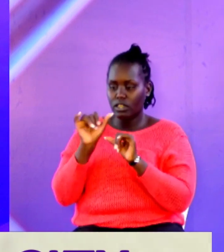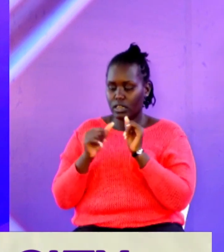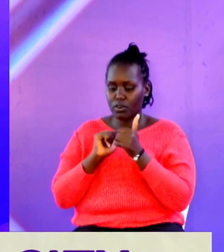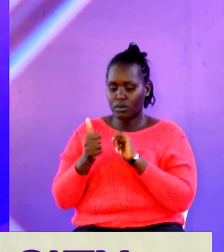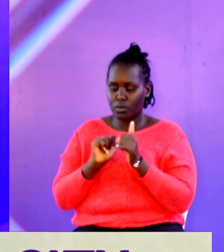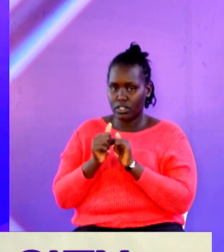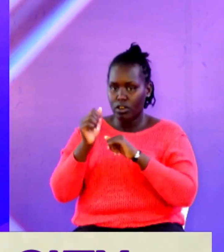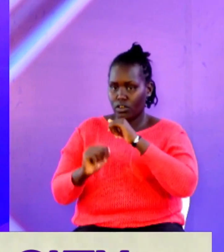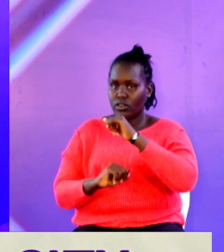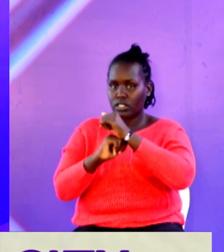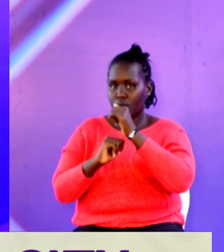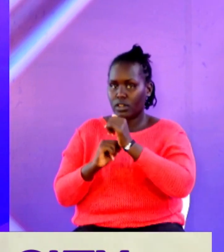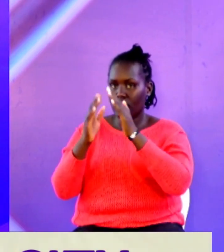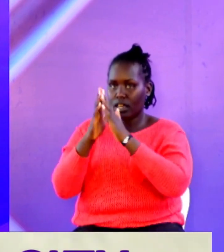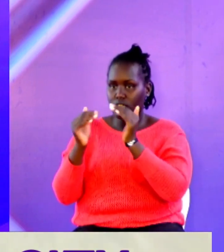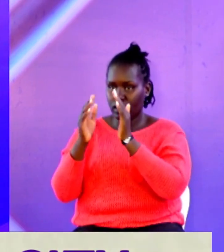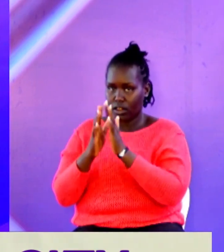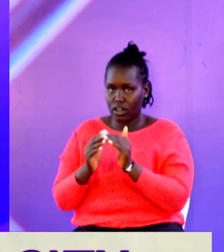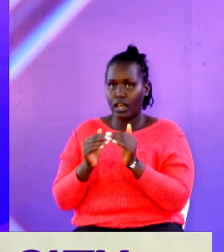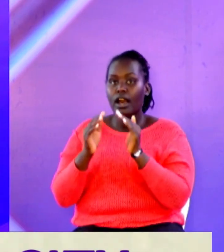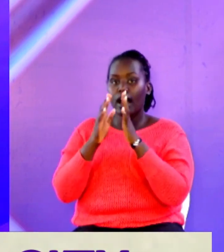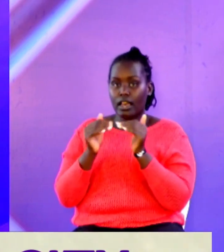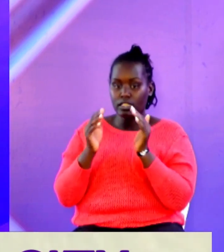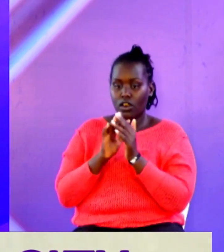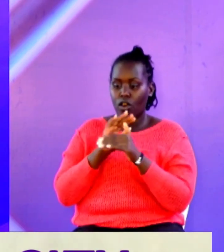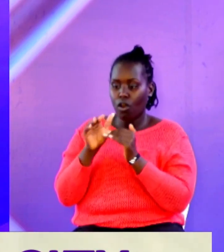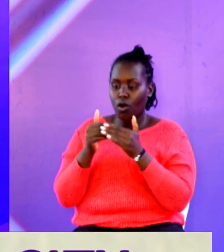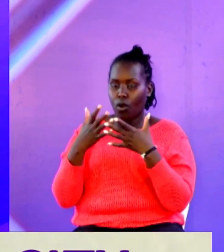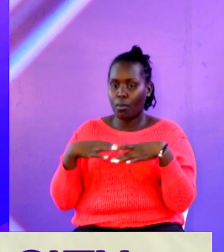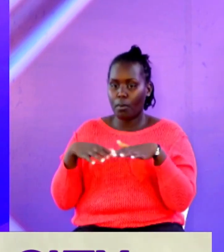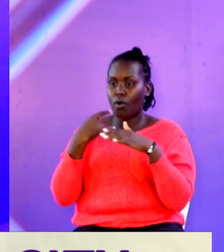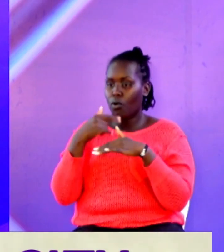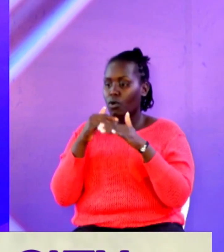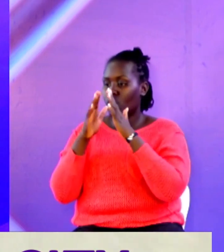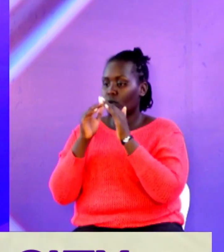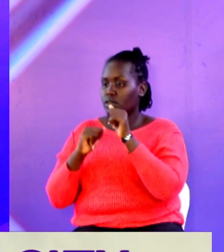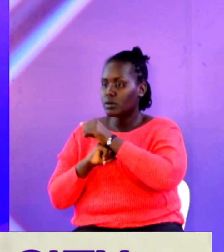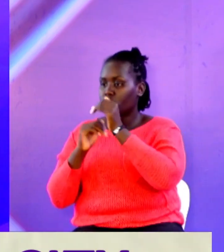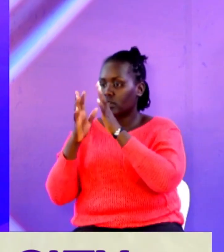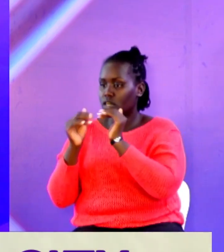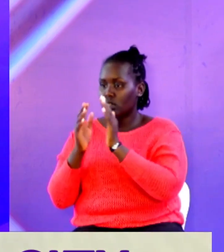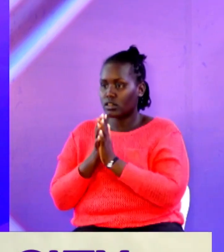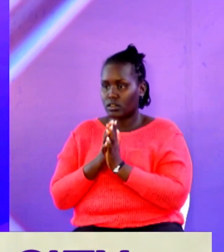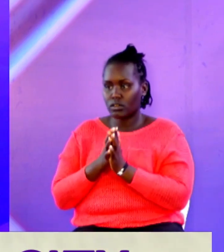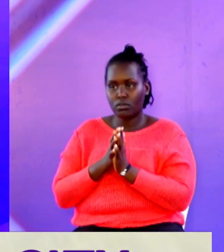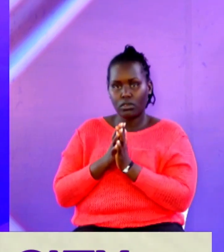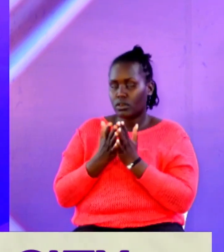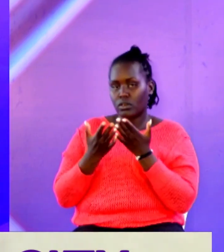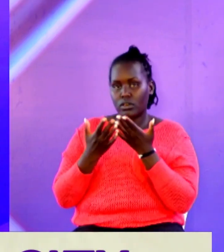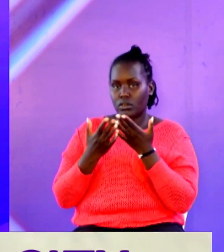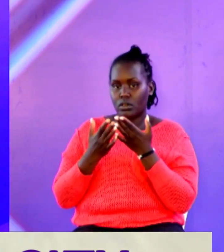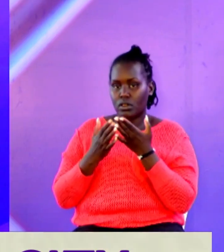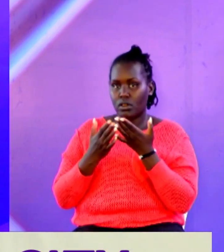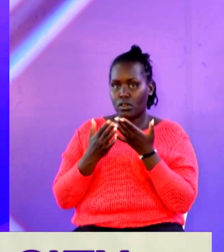especially you are supporting Arsenal. And Arsenal, everyone supports it. We should not be biased